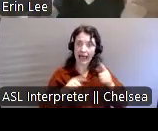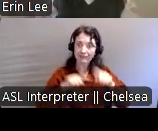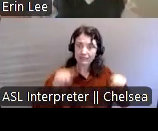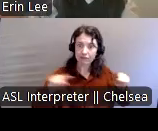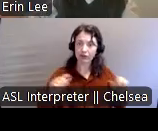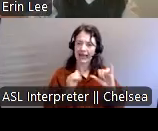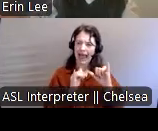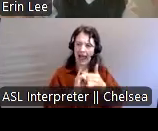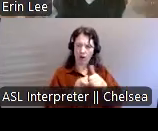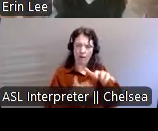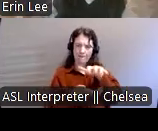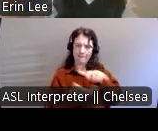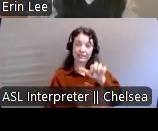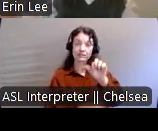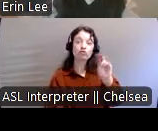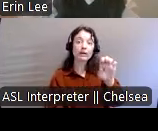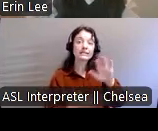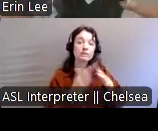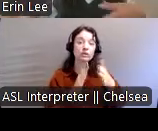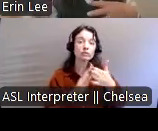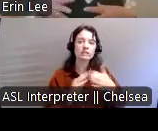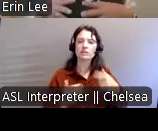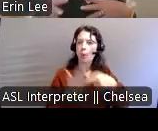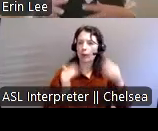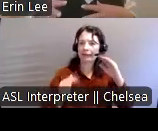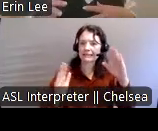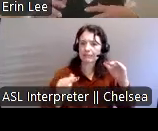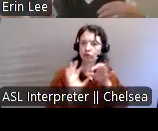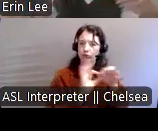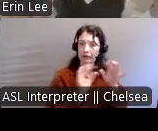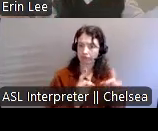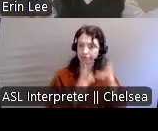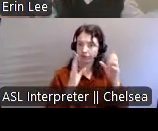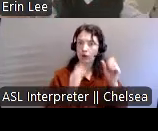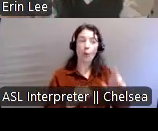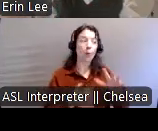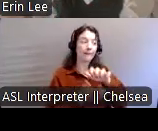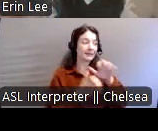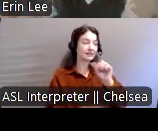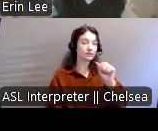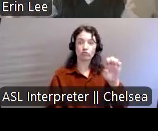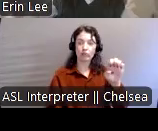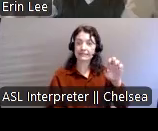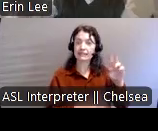mixed race communities and mixed race couples. We need to definitely think about how faith